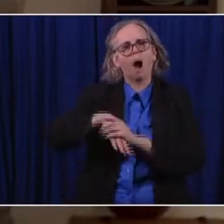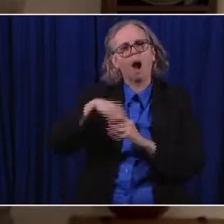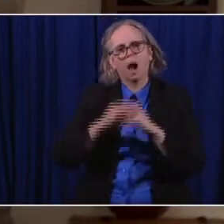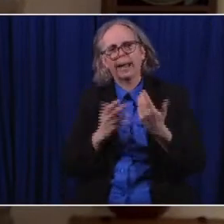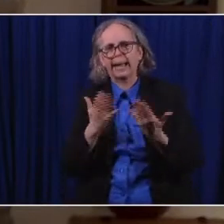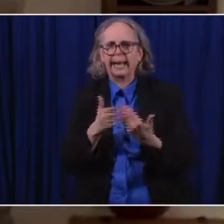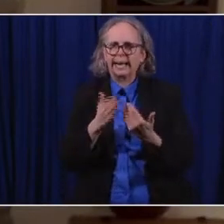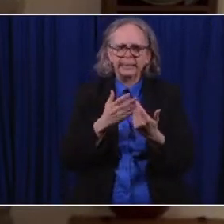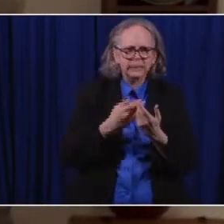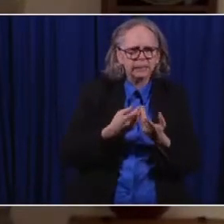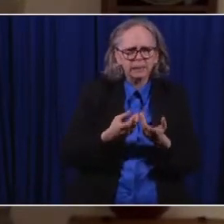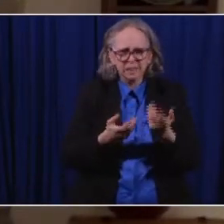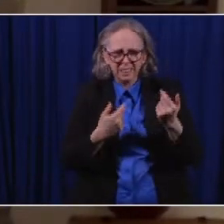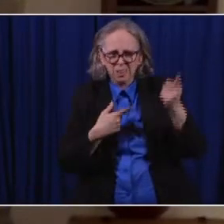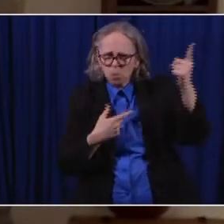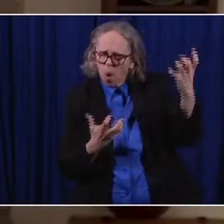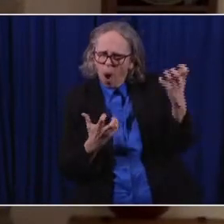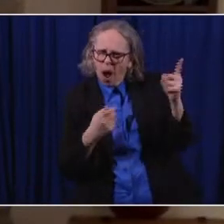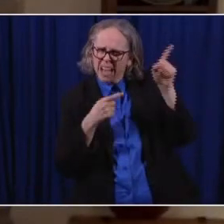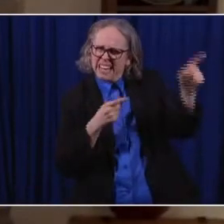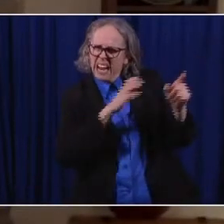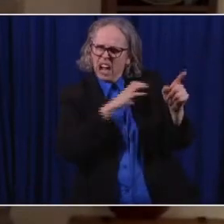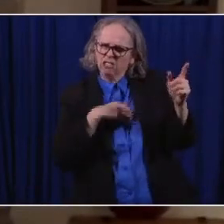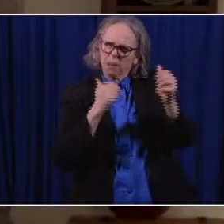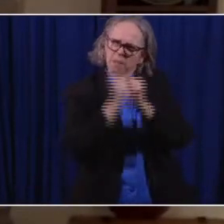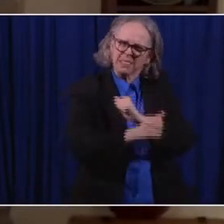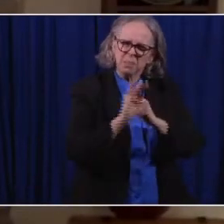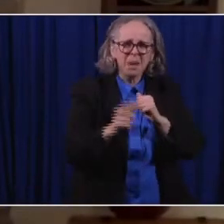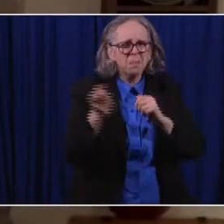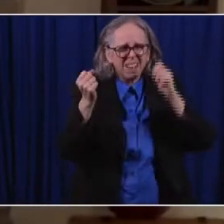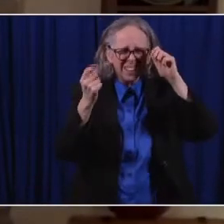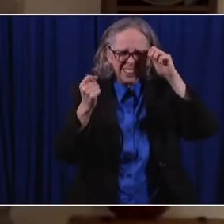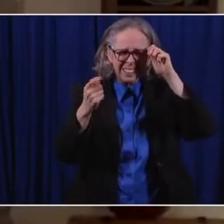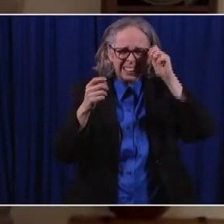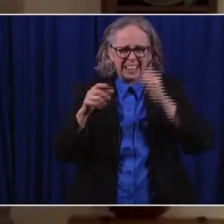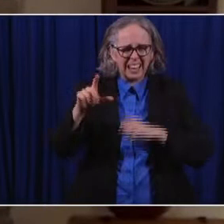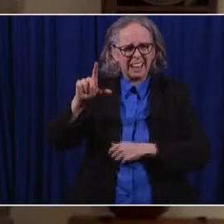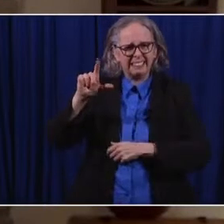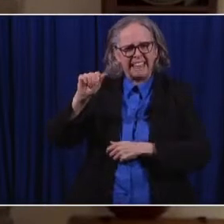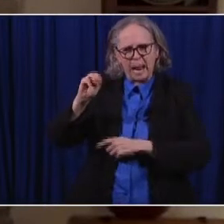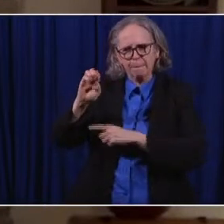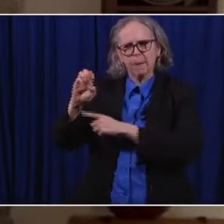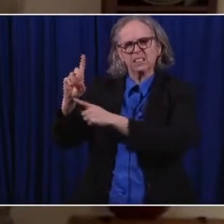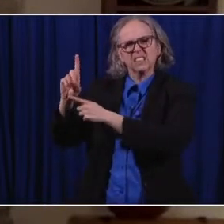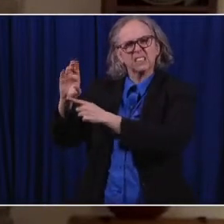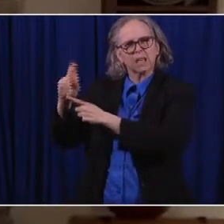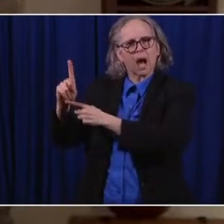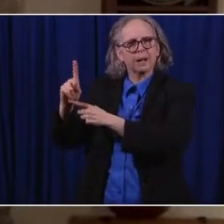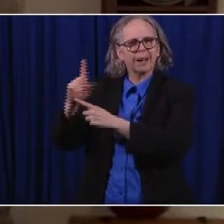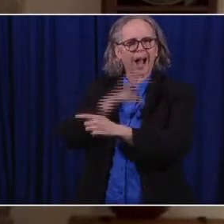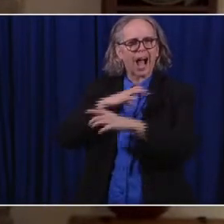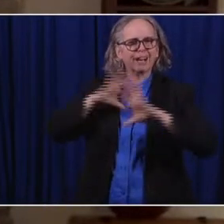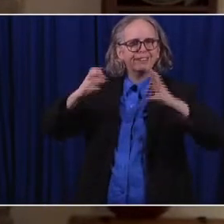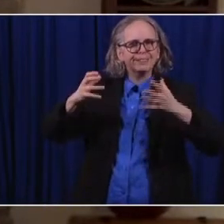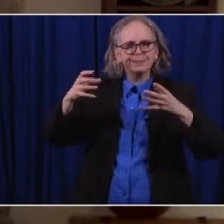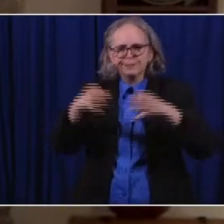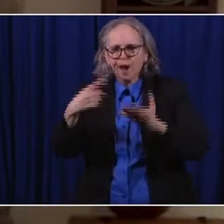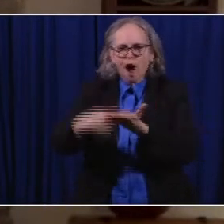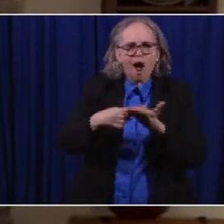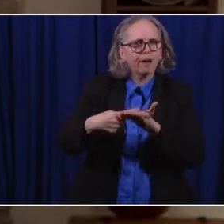lame duck session. I don't know whether Congress is going to do this or not. We hope they do, but we will